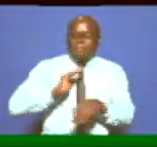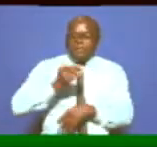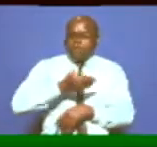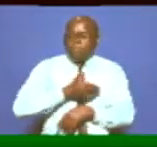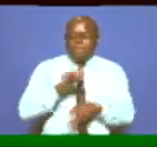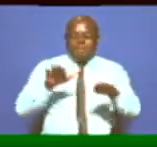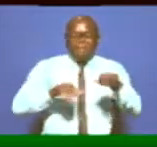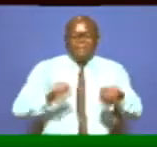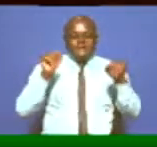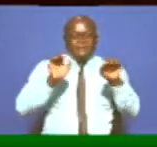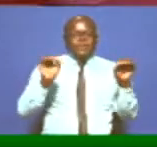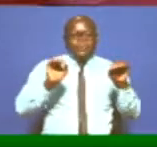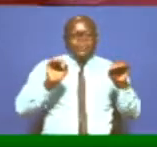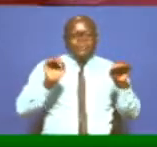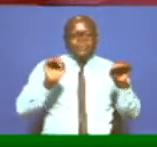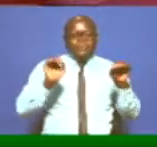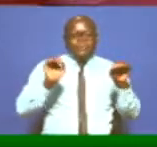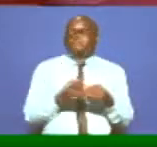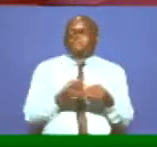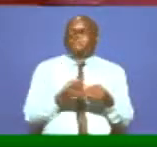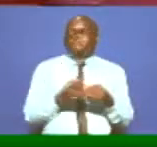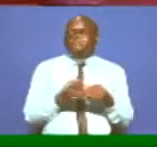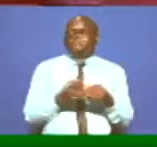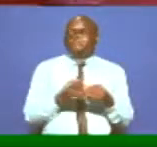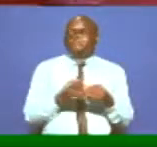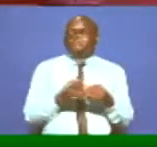Okay, proceed. Thank you, Speaker.